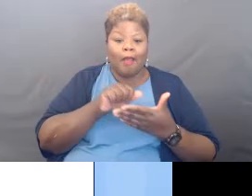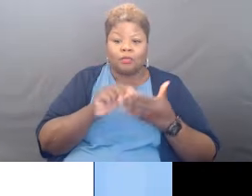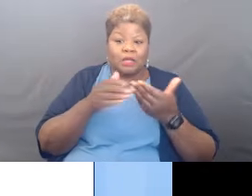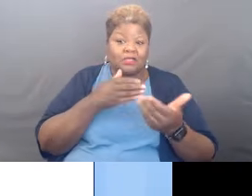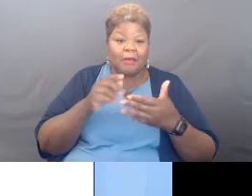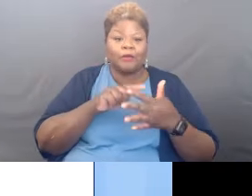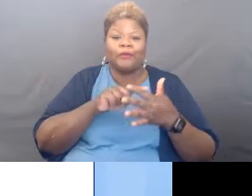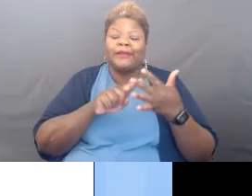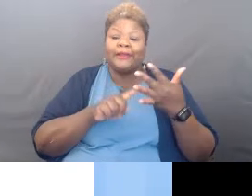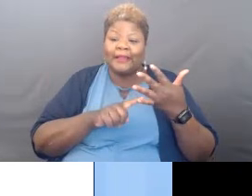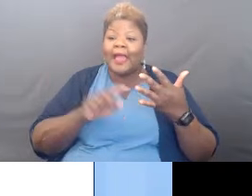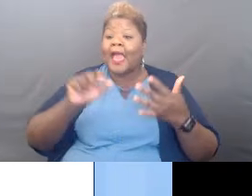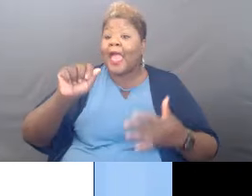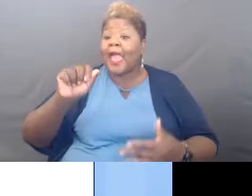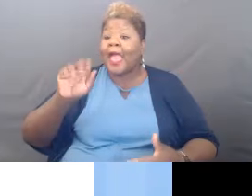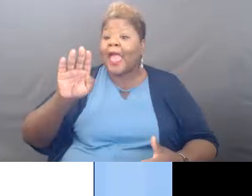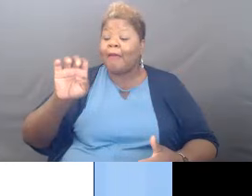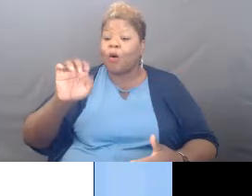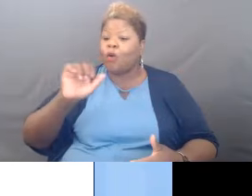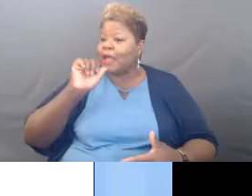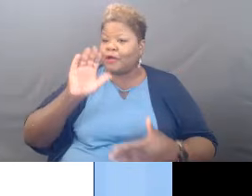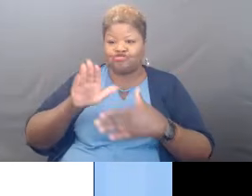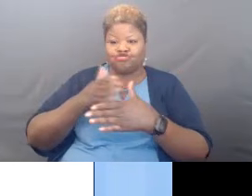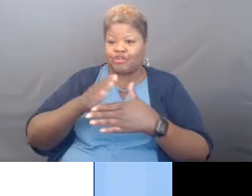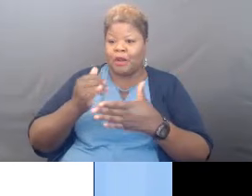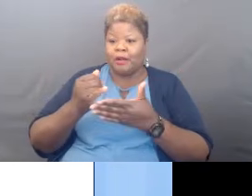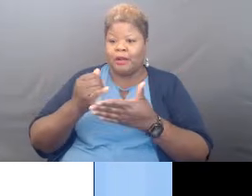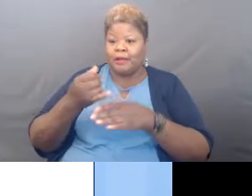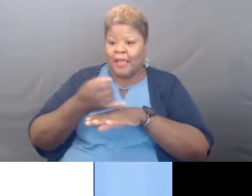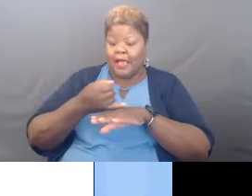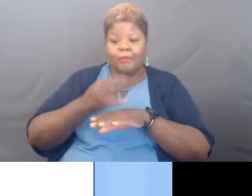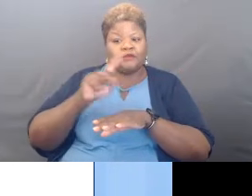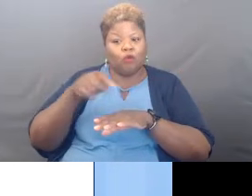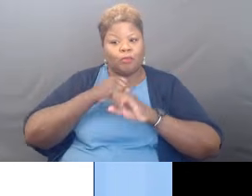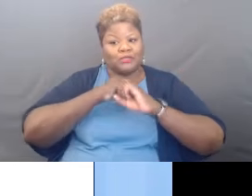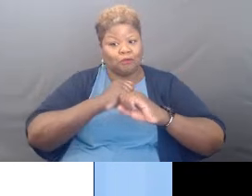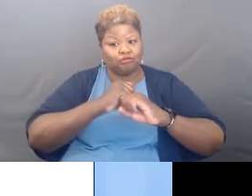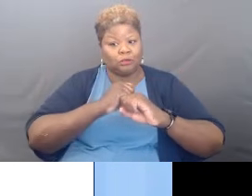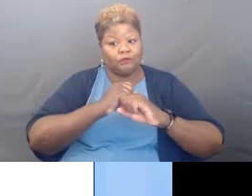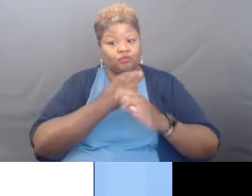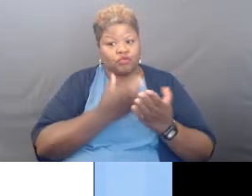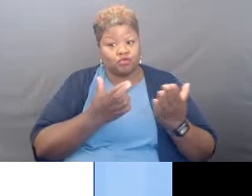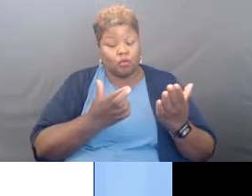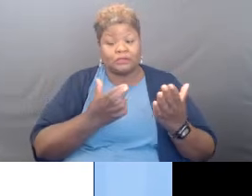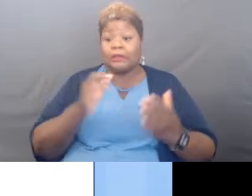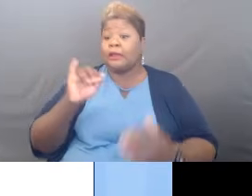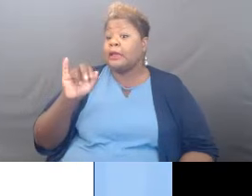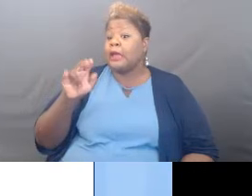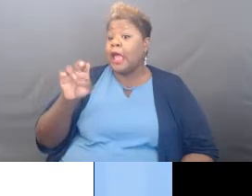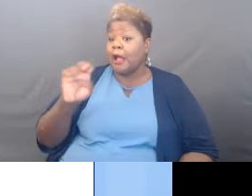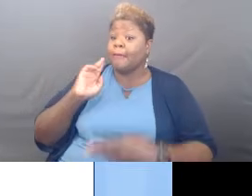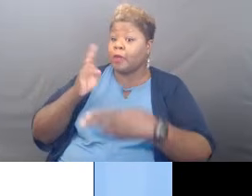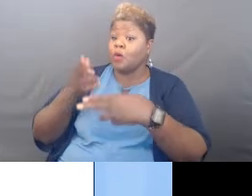are ABLE accounts are not income shield accounts, they protect resources. So the income is still going to be counted as income, even though it's going to